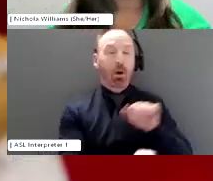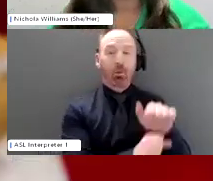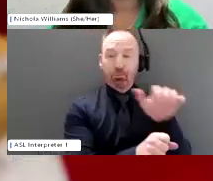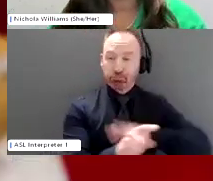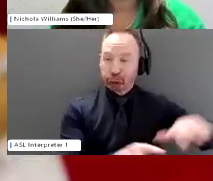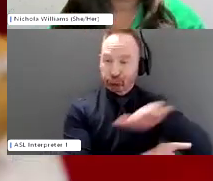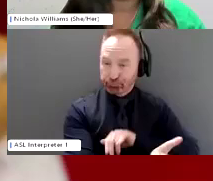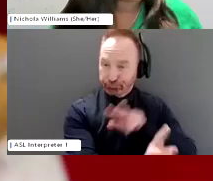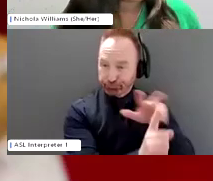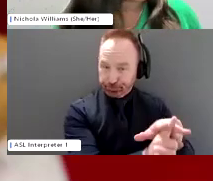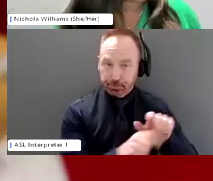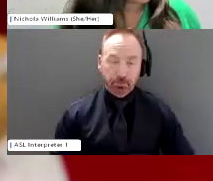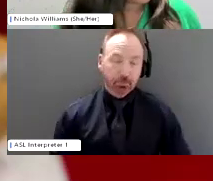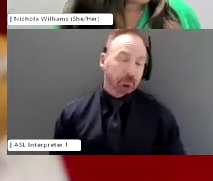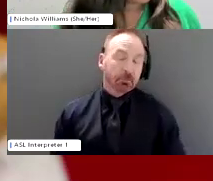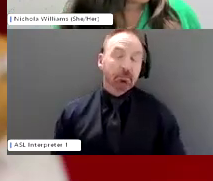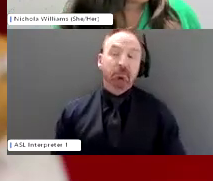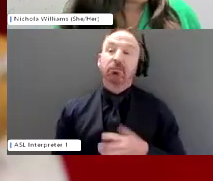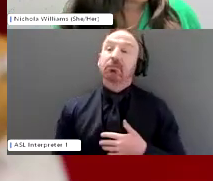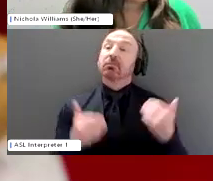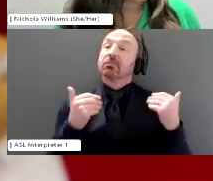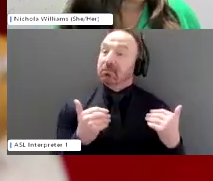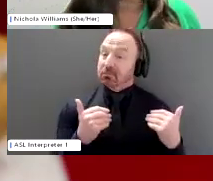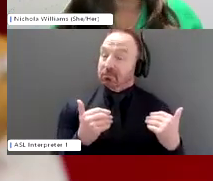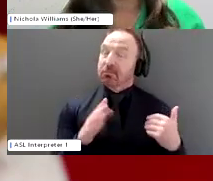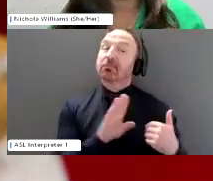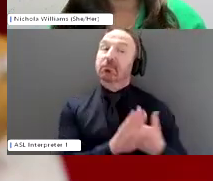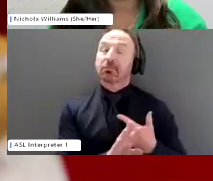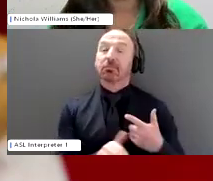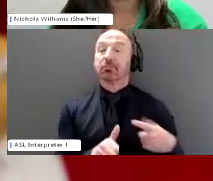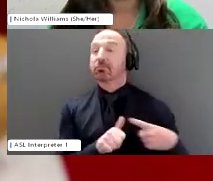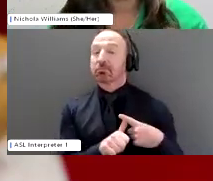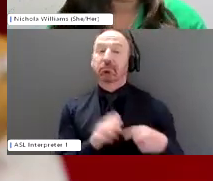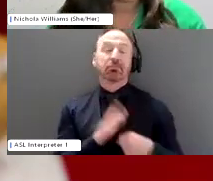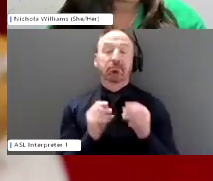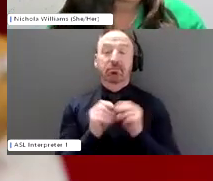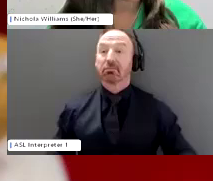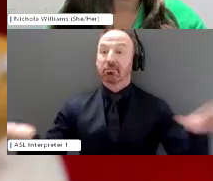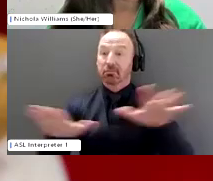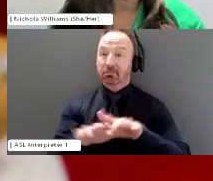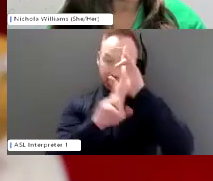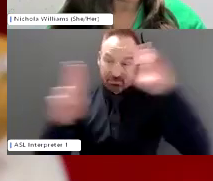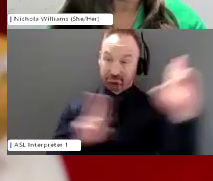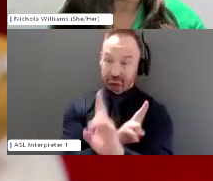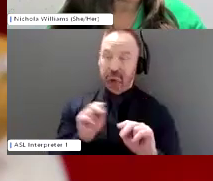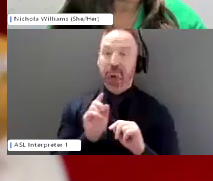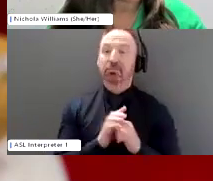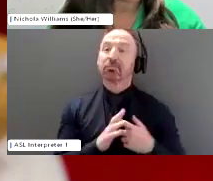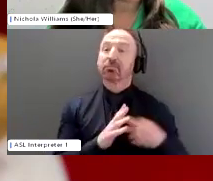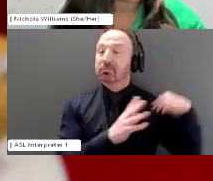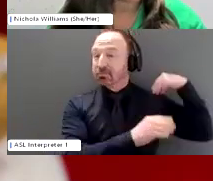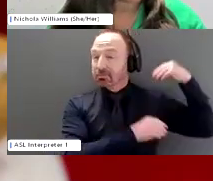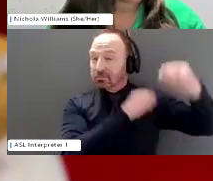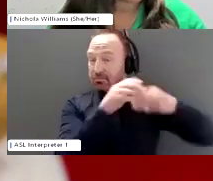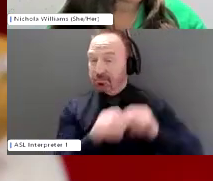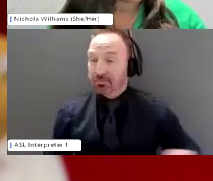Before we begin, I want to provide our land acknowledgement. We acknowledge that we gather on the traditional territory of a number